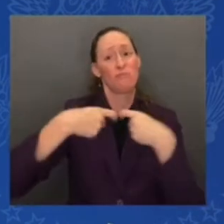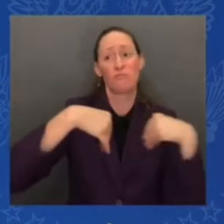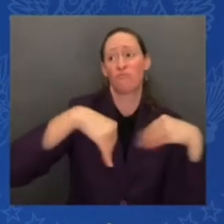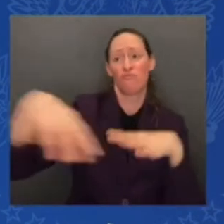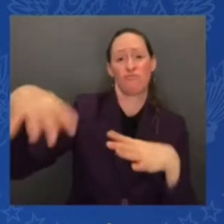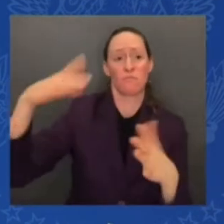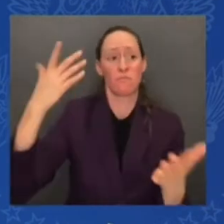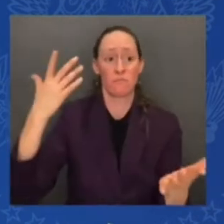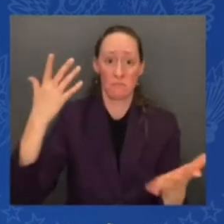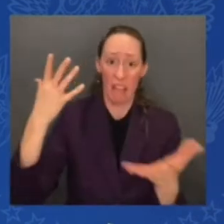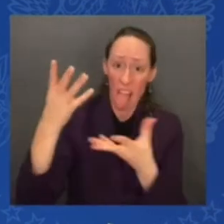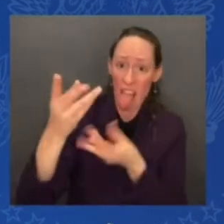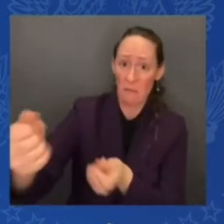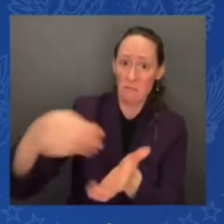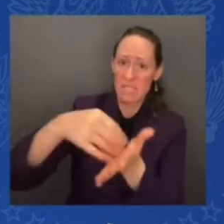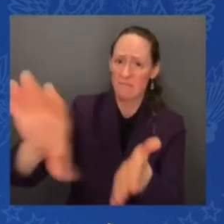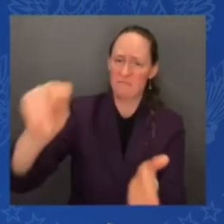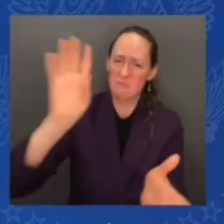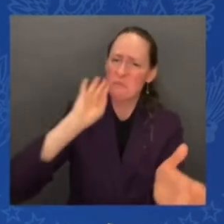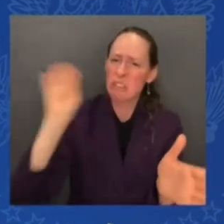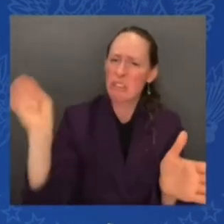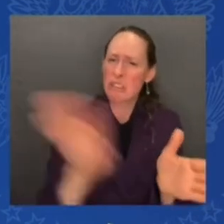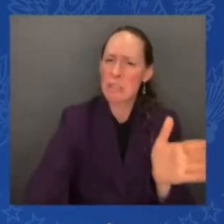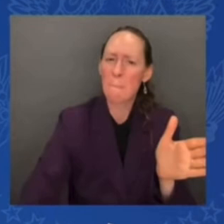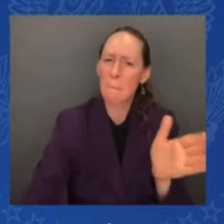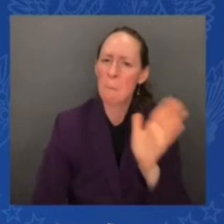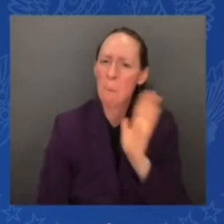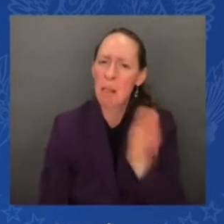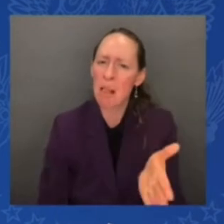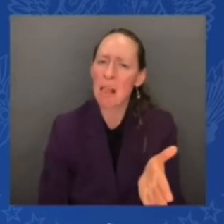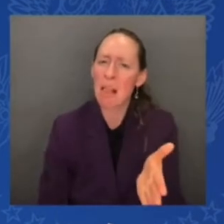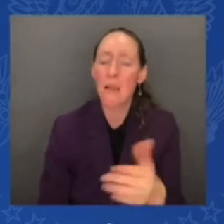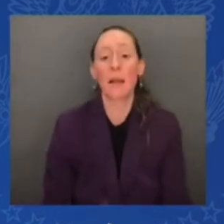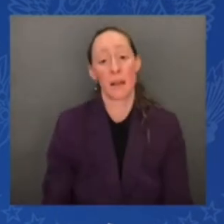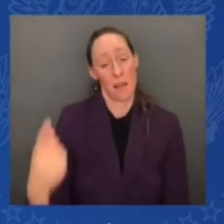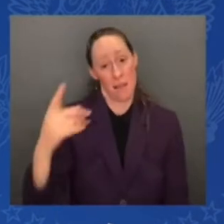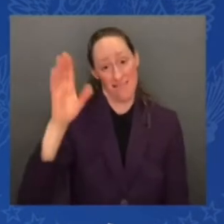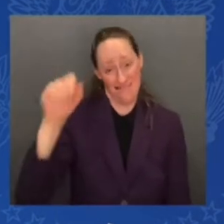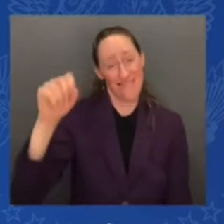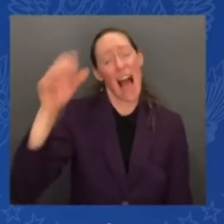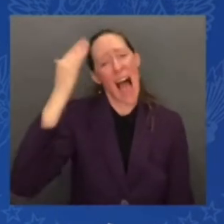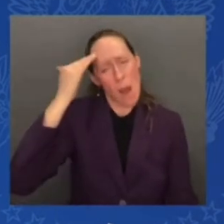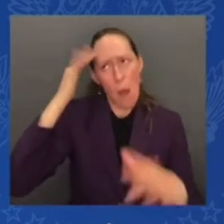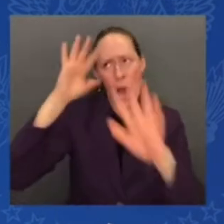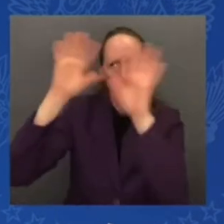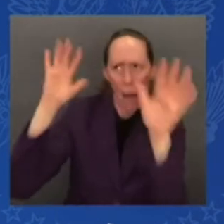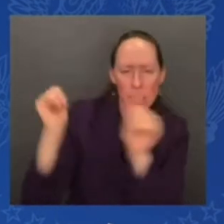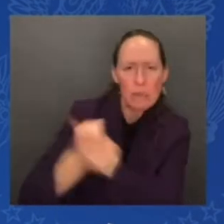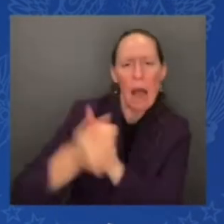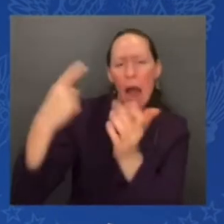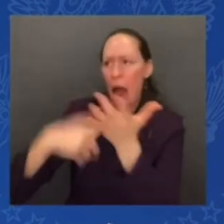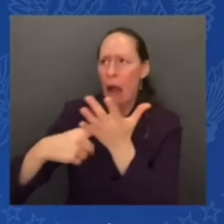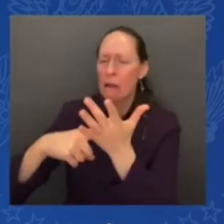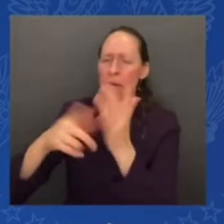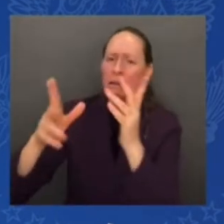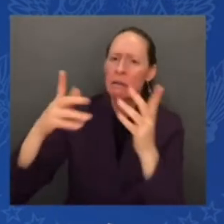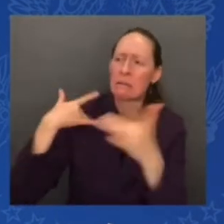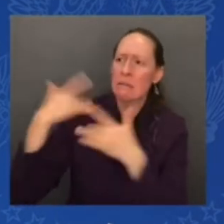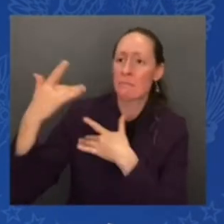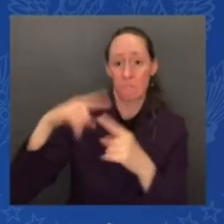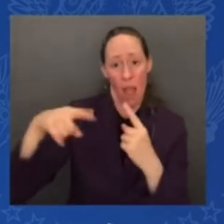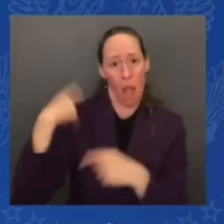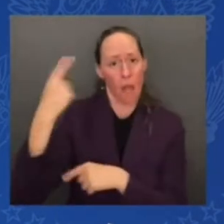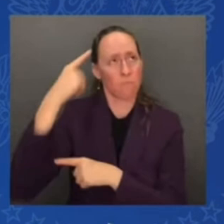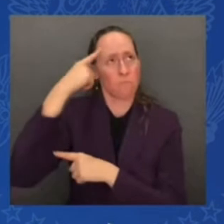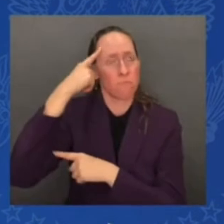the jobs to fix the problem. My mother used to have an expression. After I lost my wife and daughter, she was trying to console me. She said, Joey, out of anything